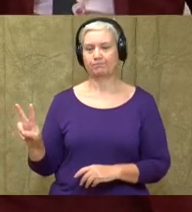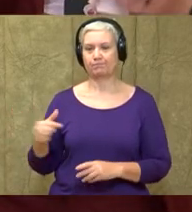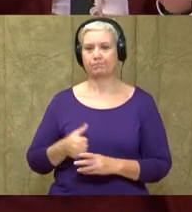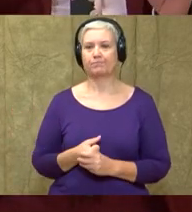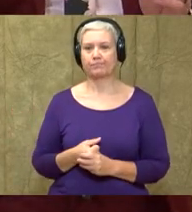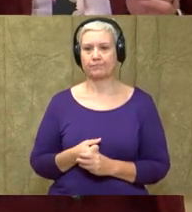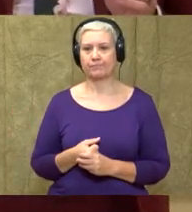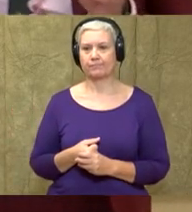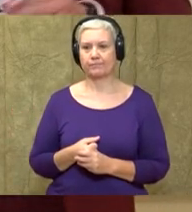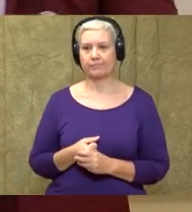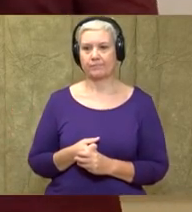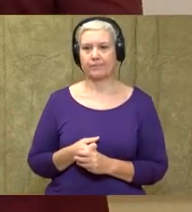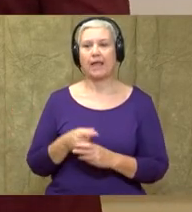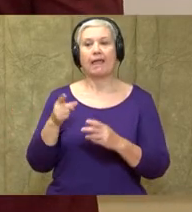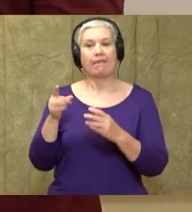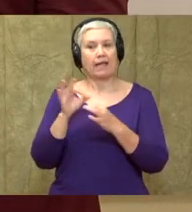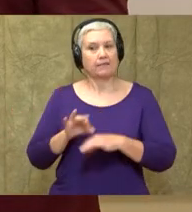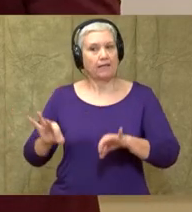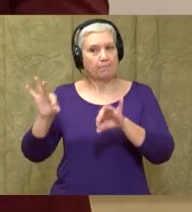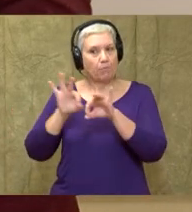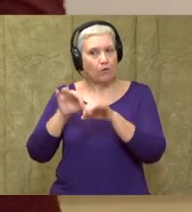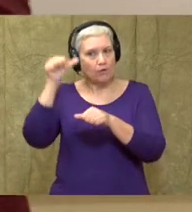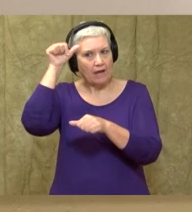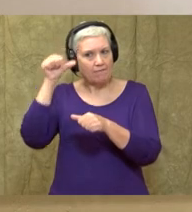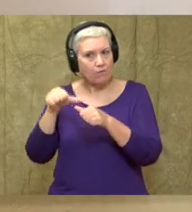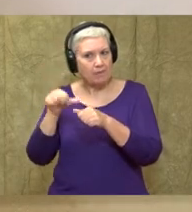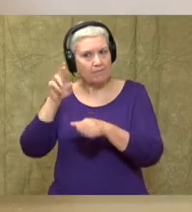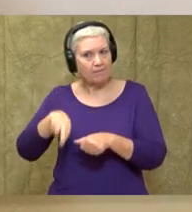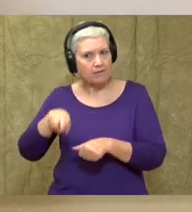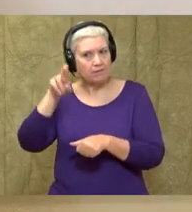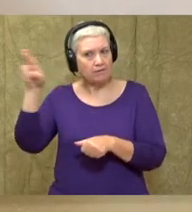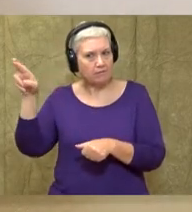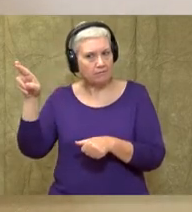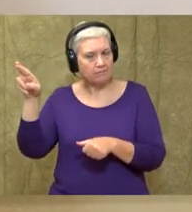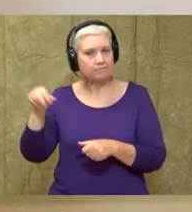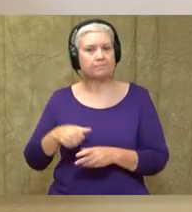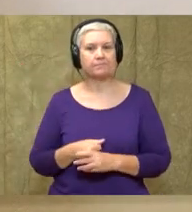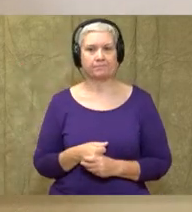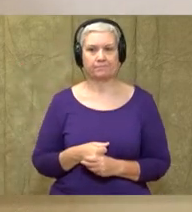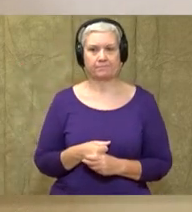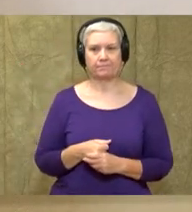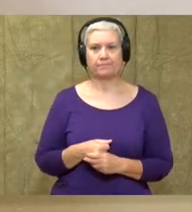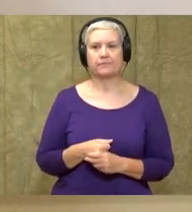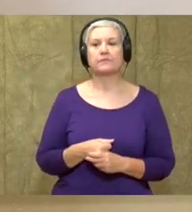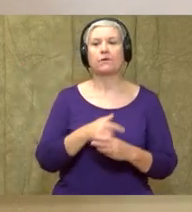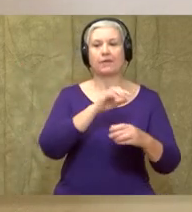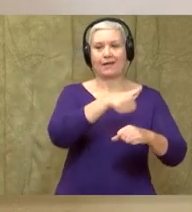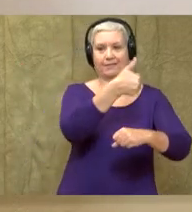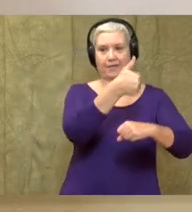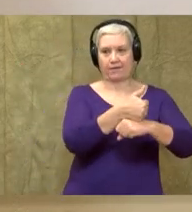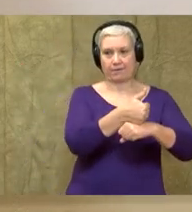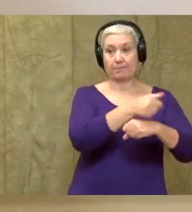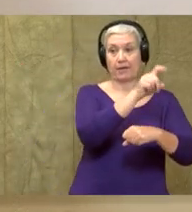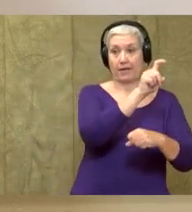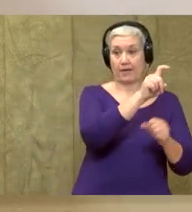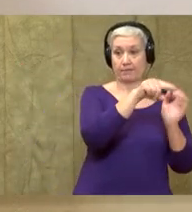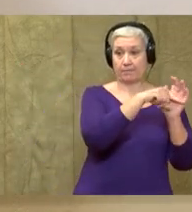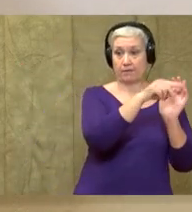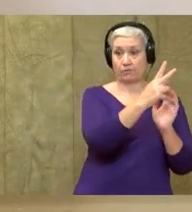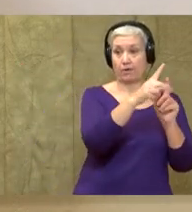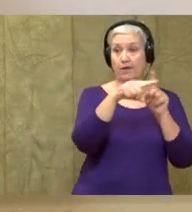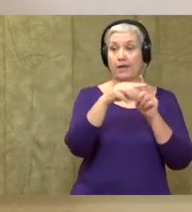going to be something that's real key for what we're exploring here with quadratics. So I'm going to set up 2 different parts. X minus 3 is equal to positive